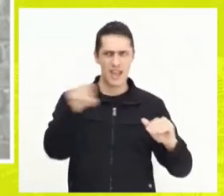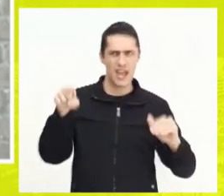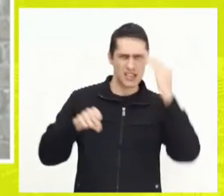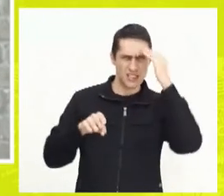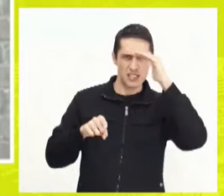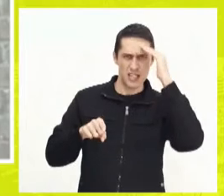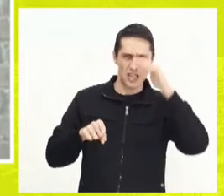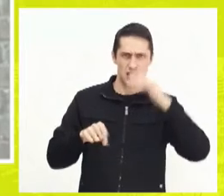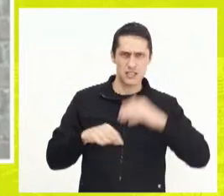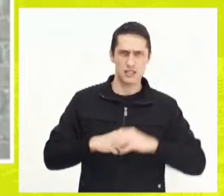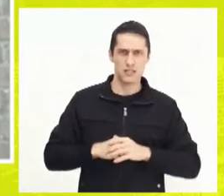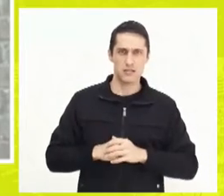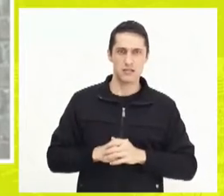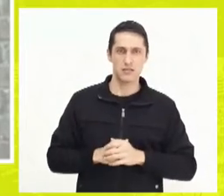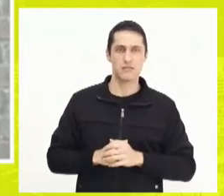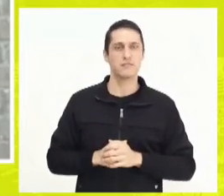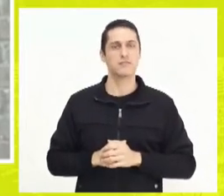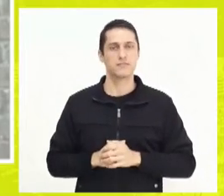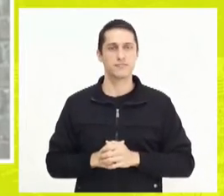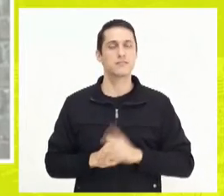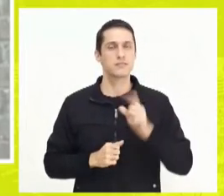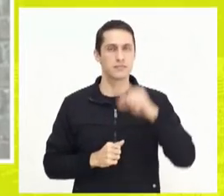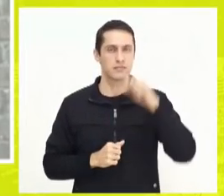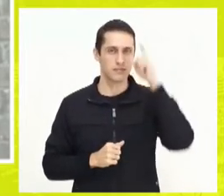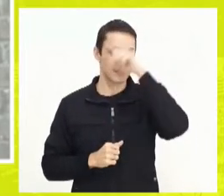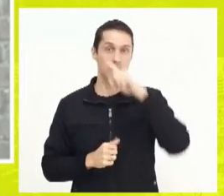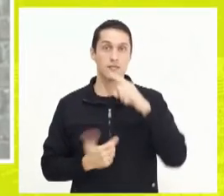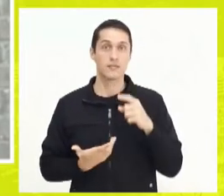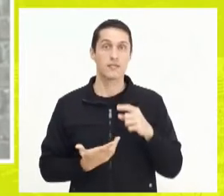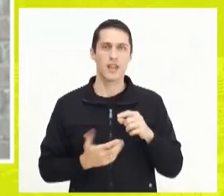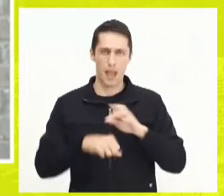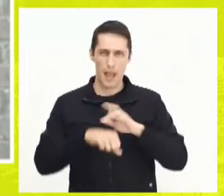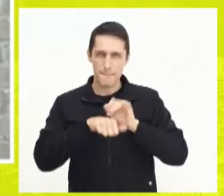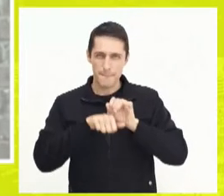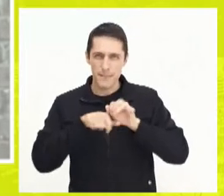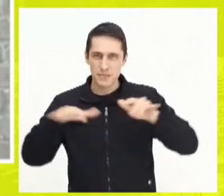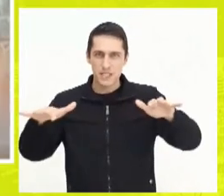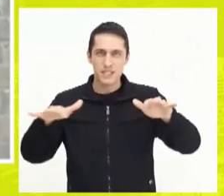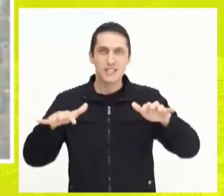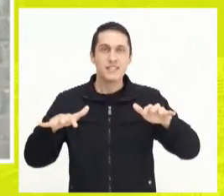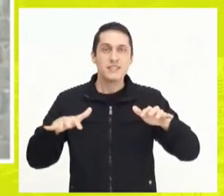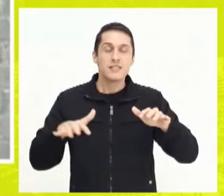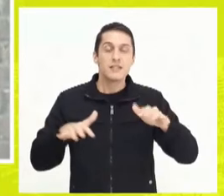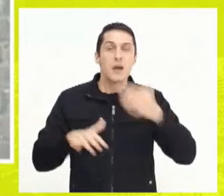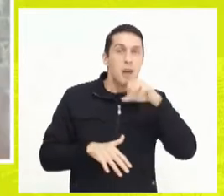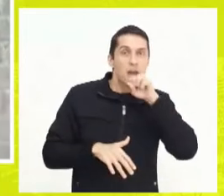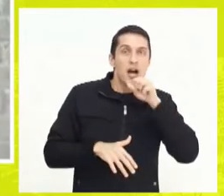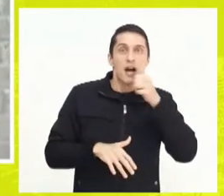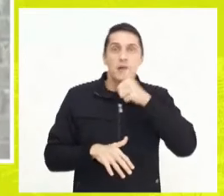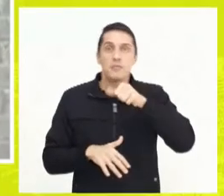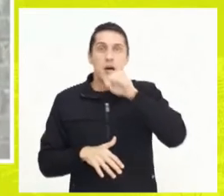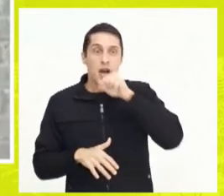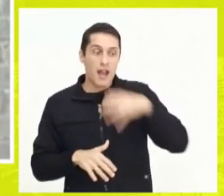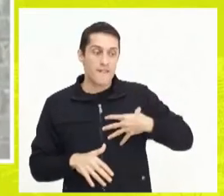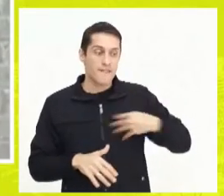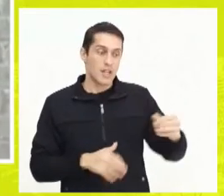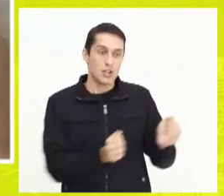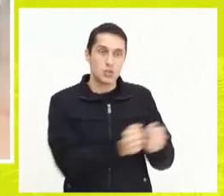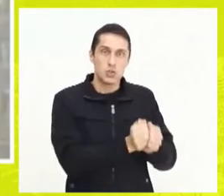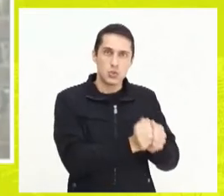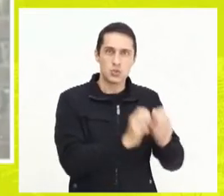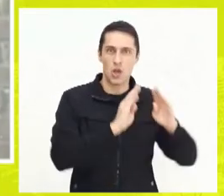the workshops they've done throughout the pandemic the fathers and mothers at home were going crazy if